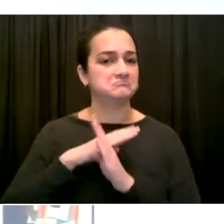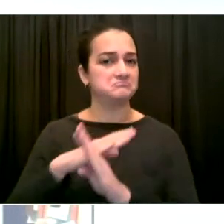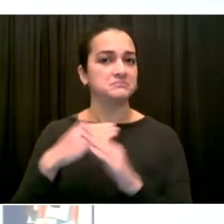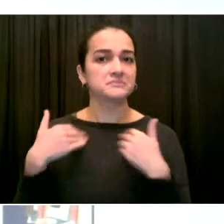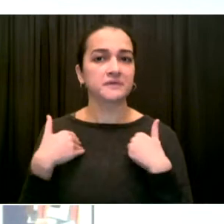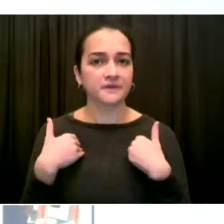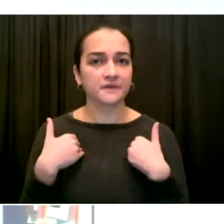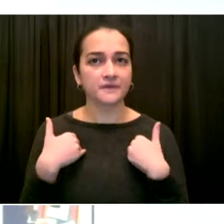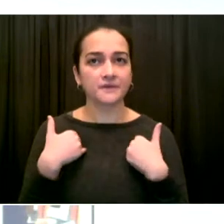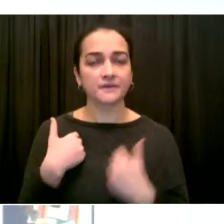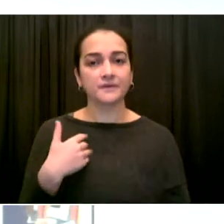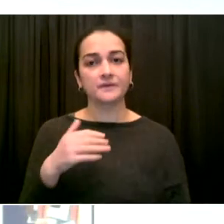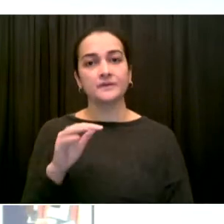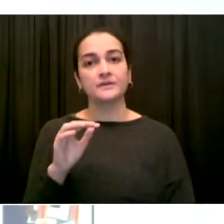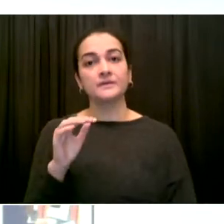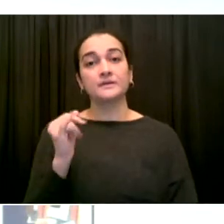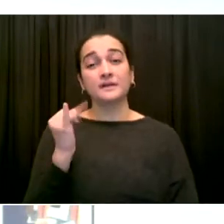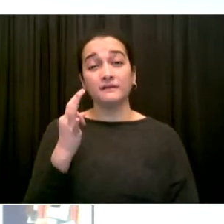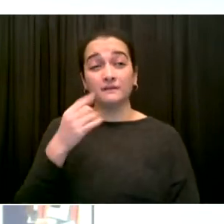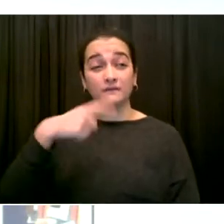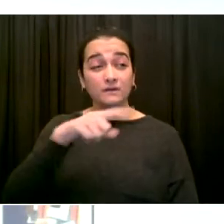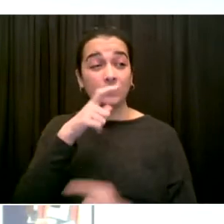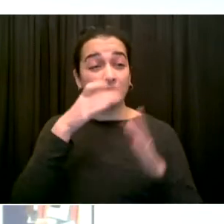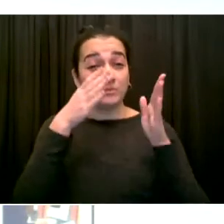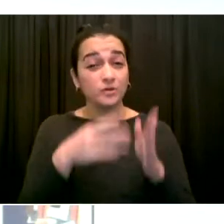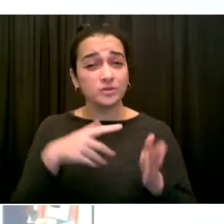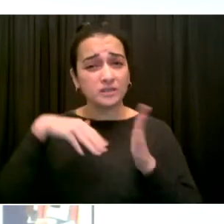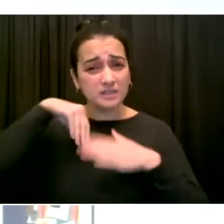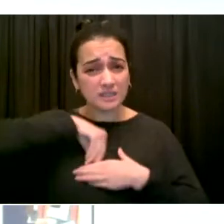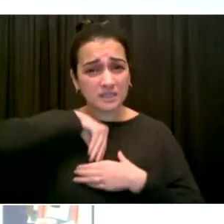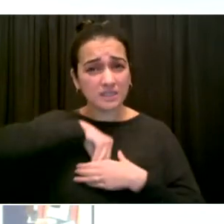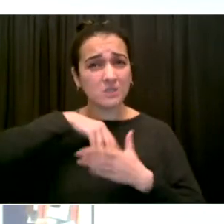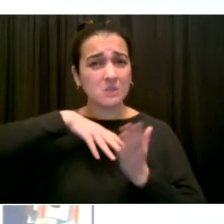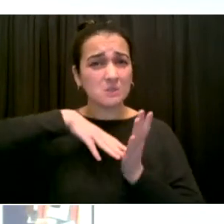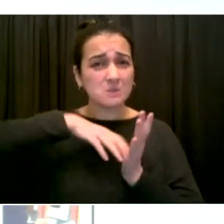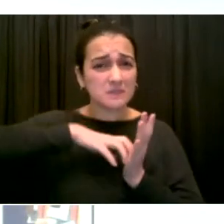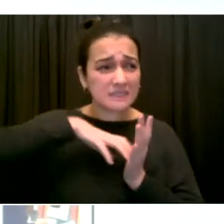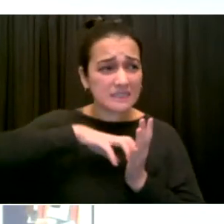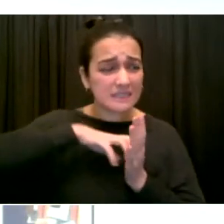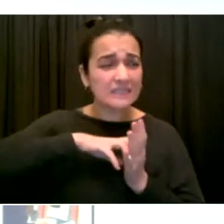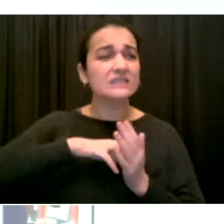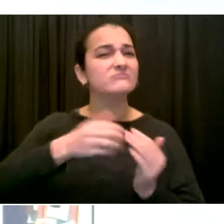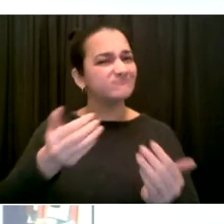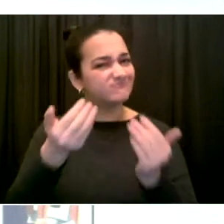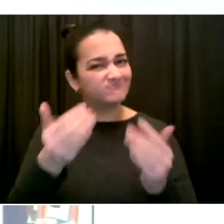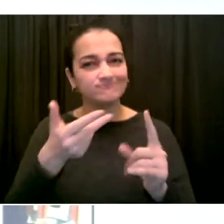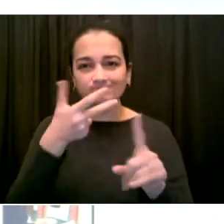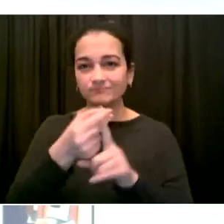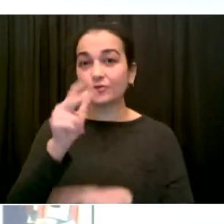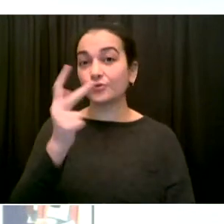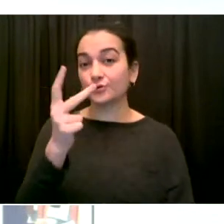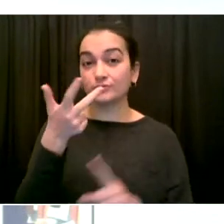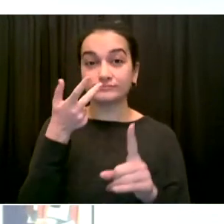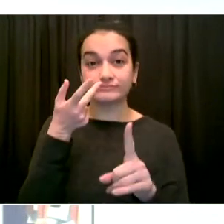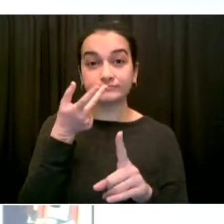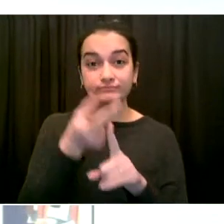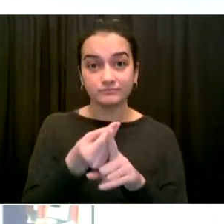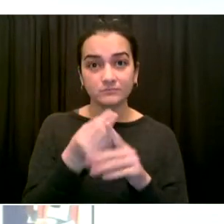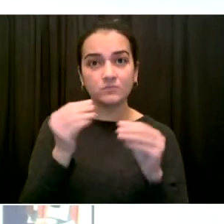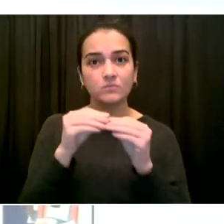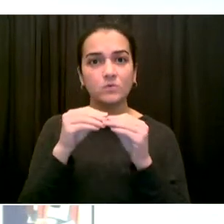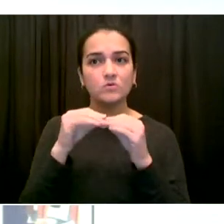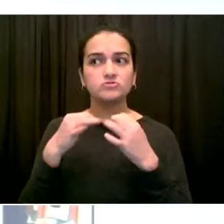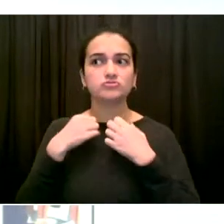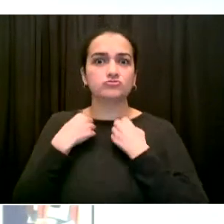like hospitalization and death is even greater than that. And it's that evidence base that has led us